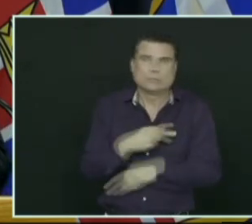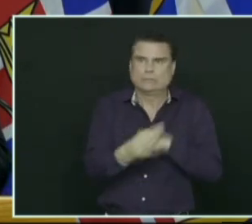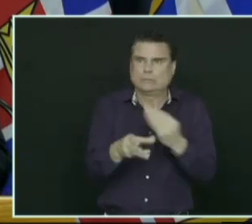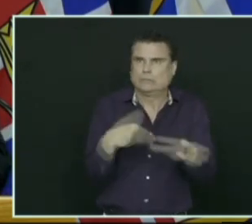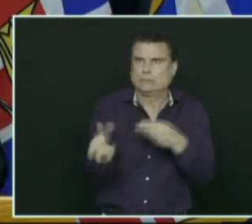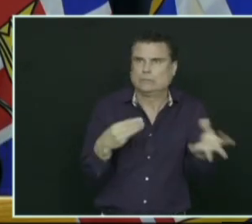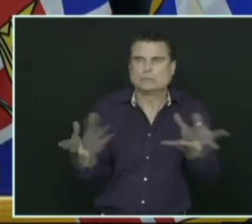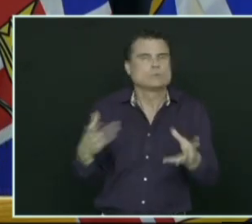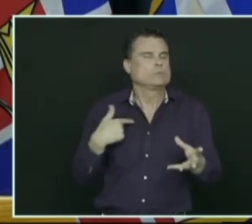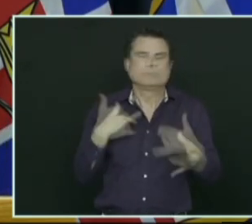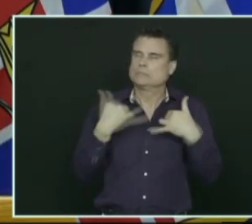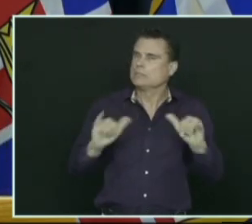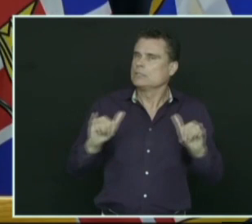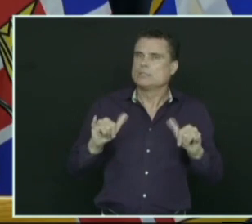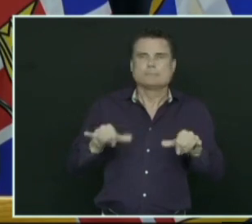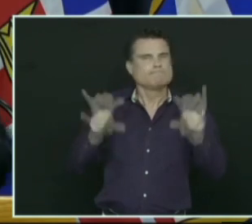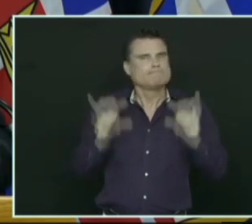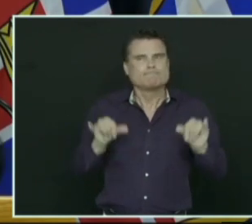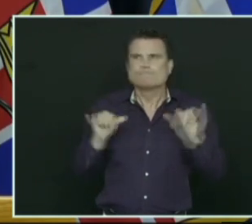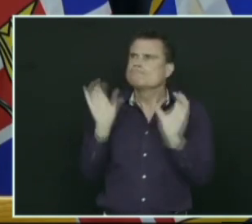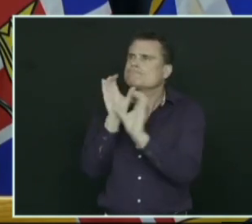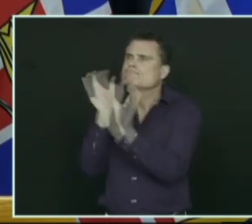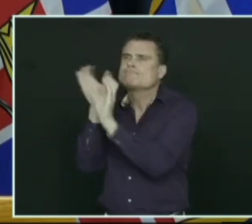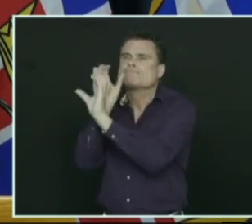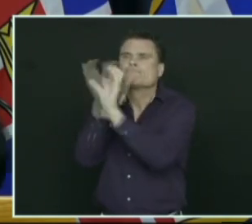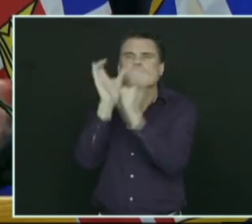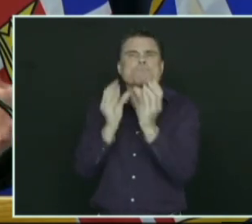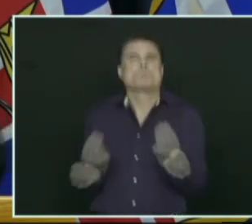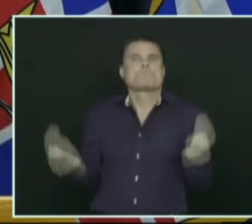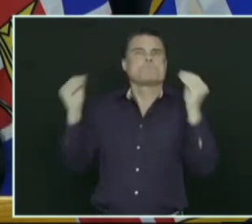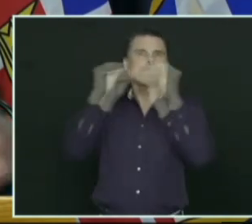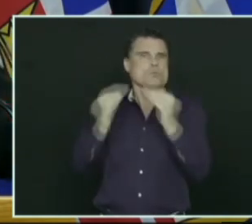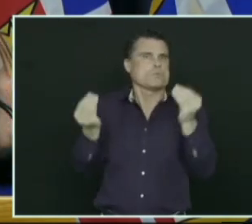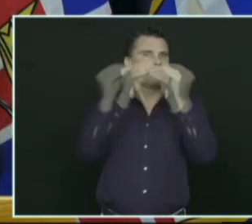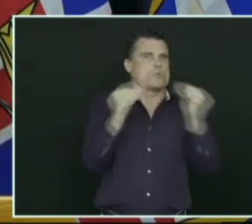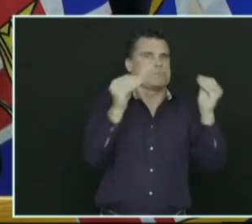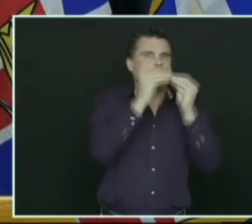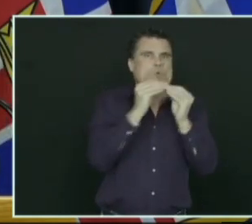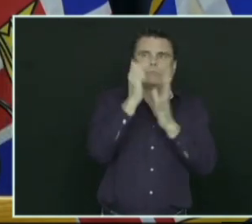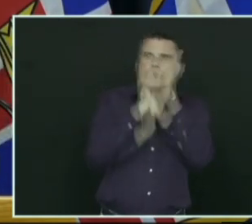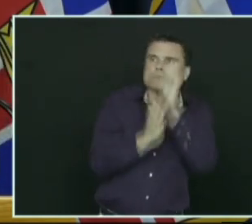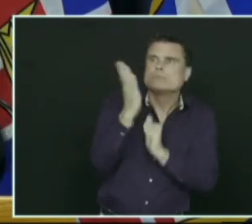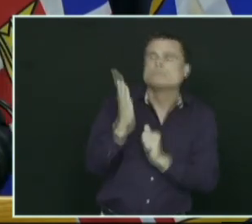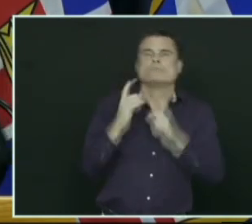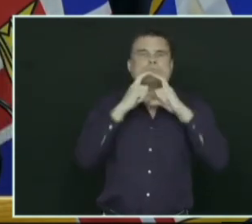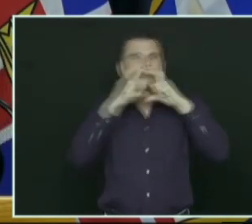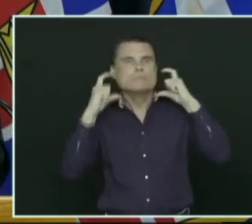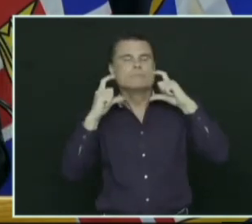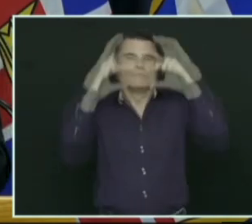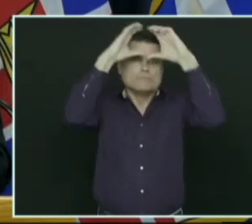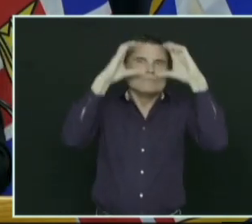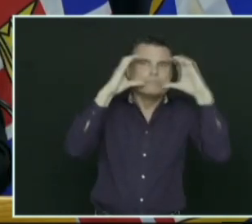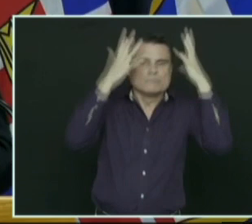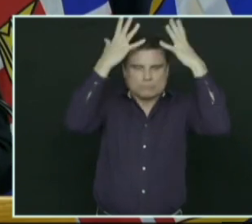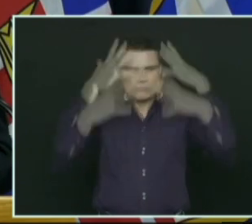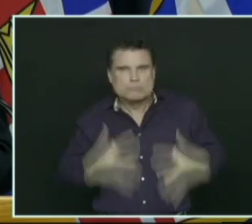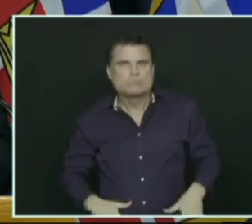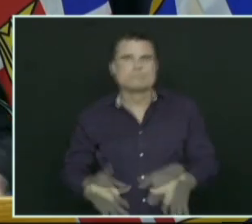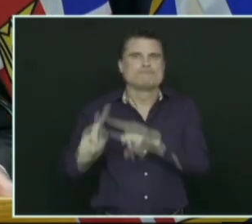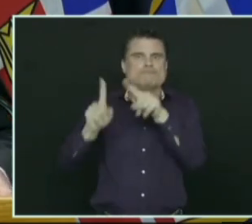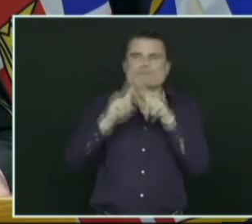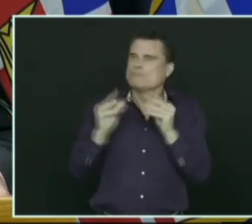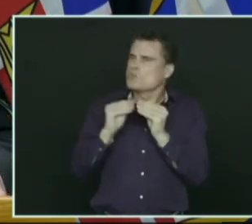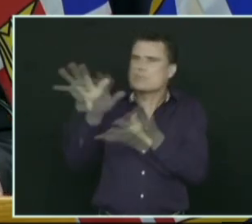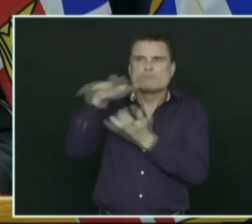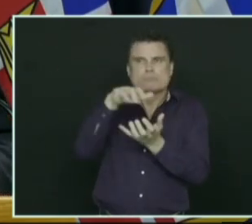we're hopeful that will be followed up by other jurisdictions across the country, because people who return to British Columbia often do so through